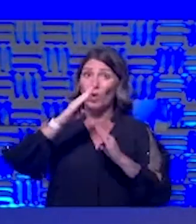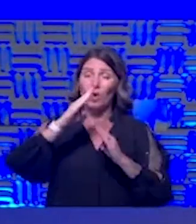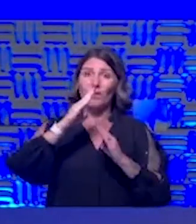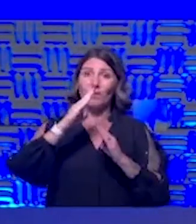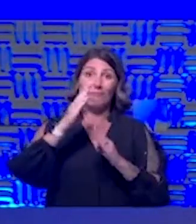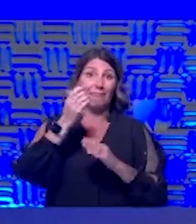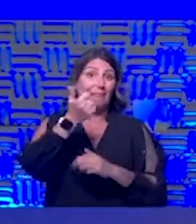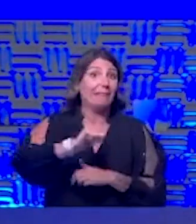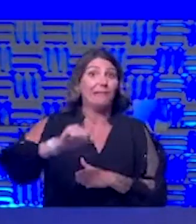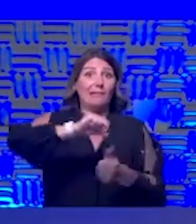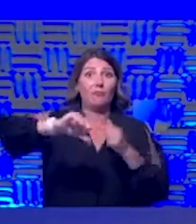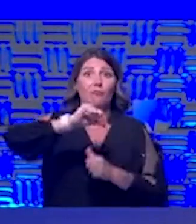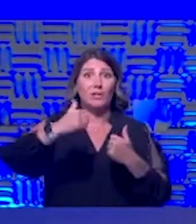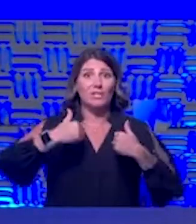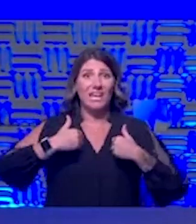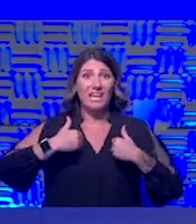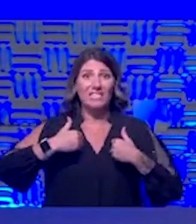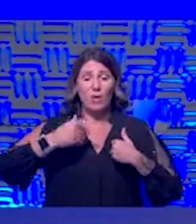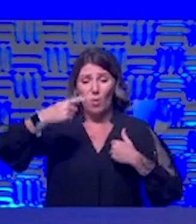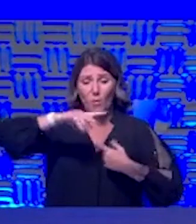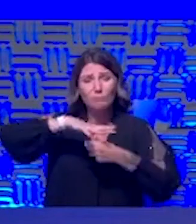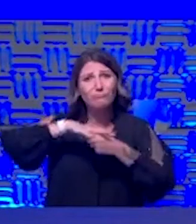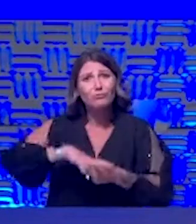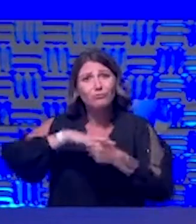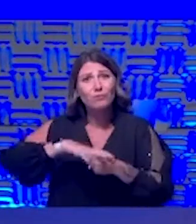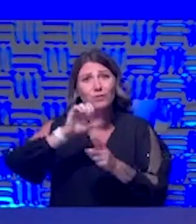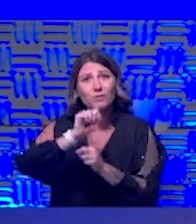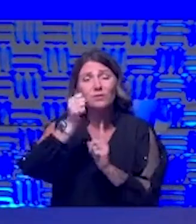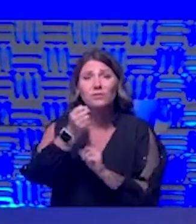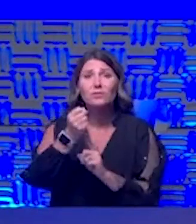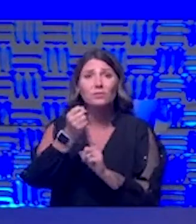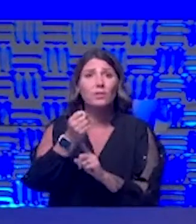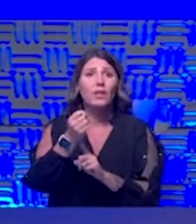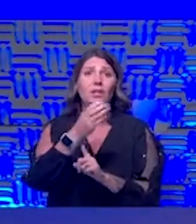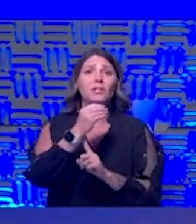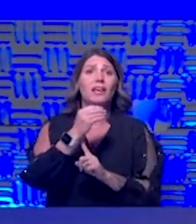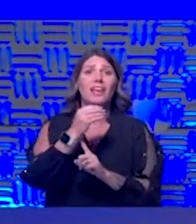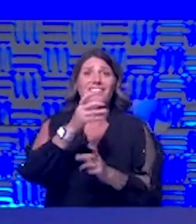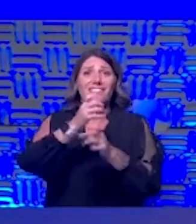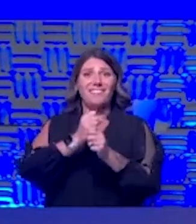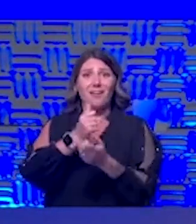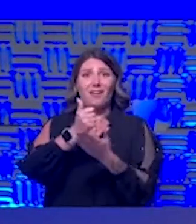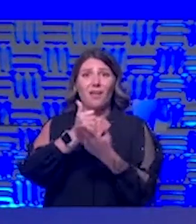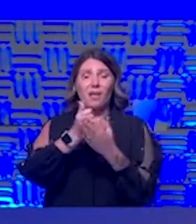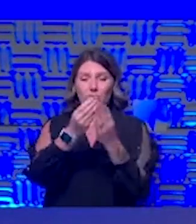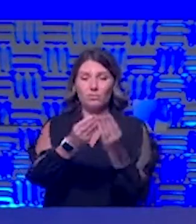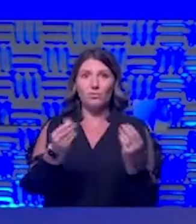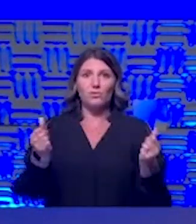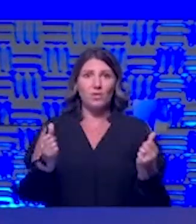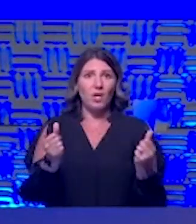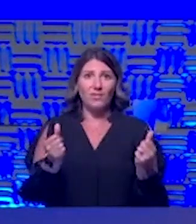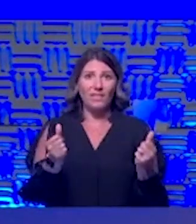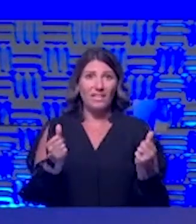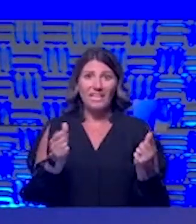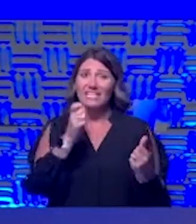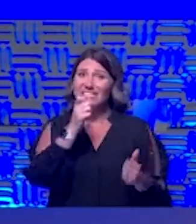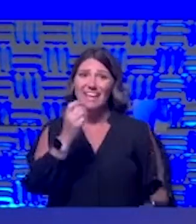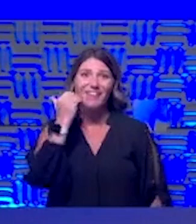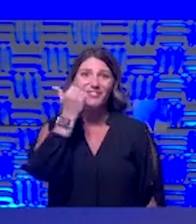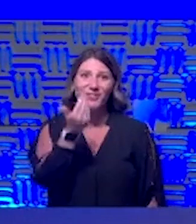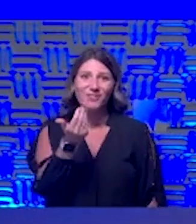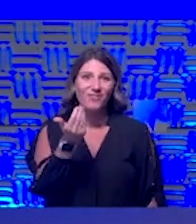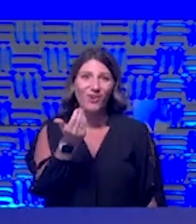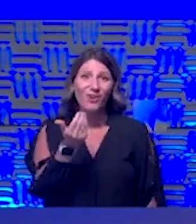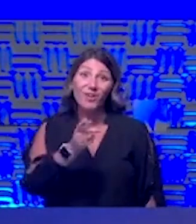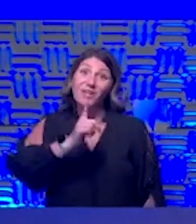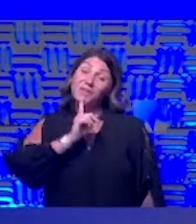I have. Those are stressful settings and stressful situations. Getting the help to solve them is not a sign of shame. It's